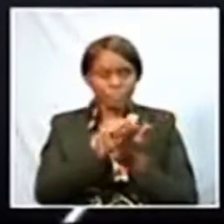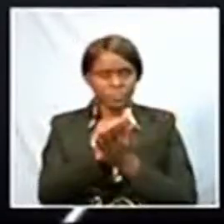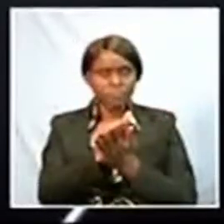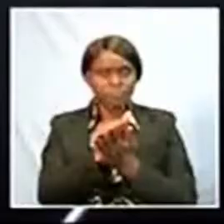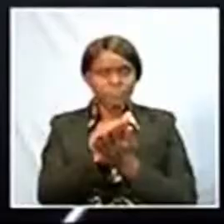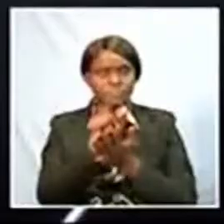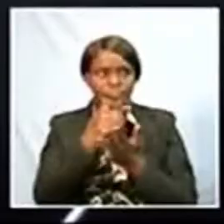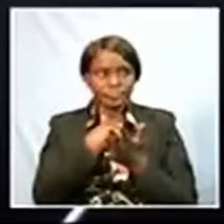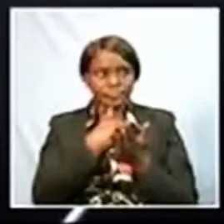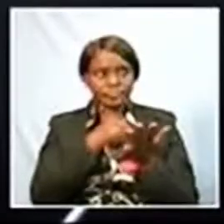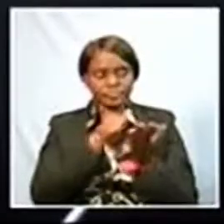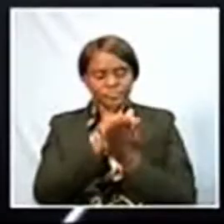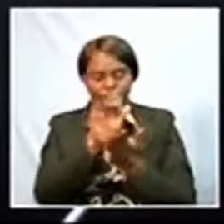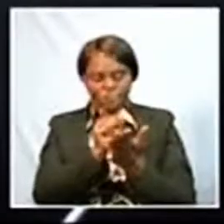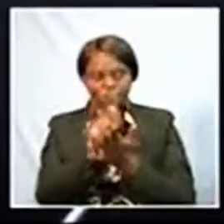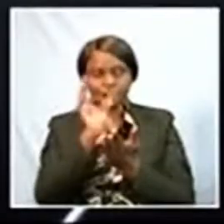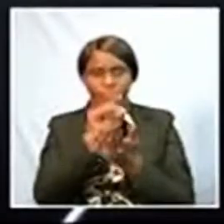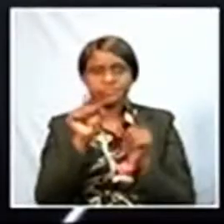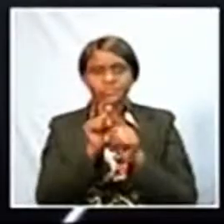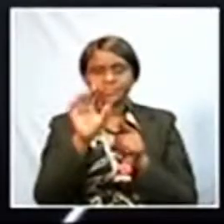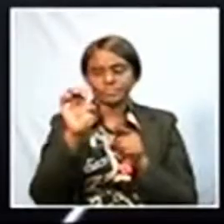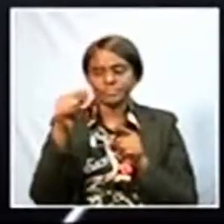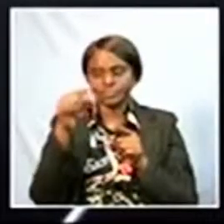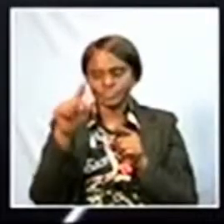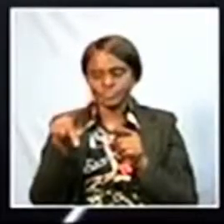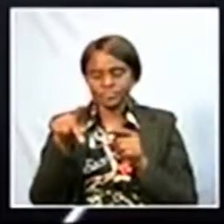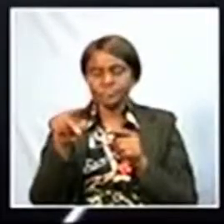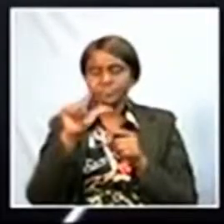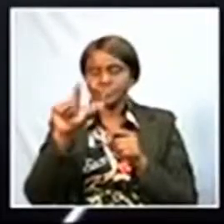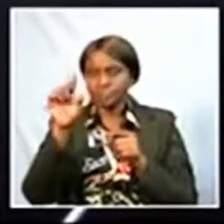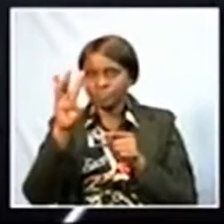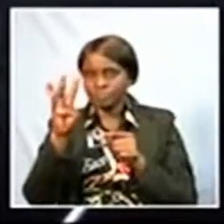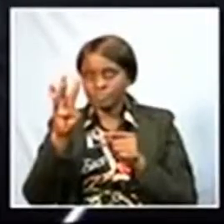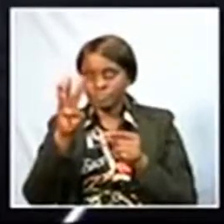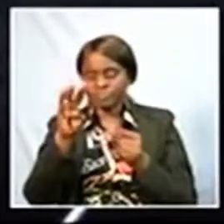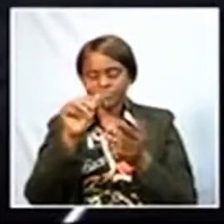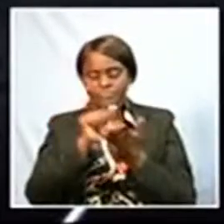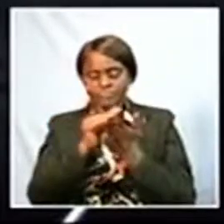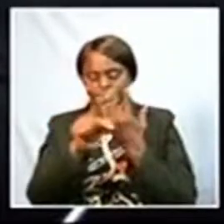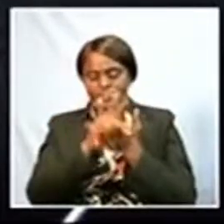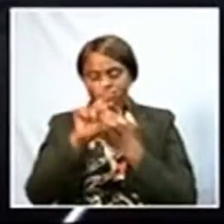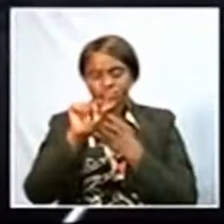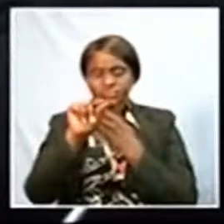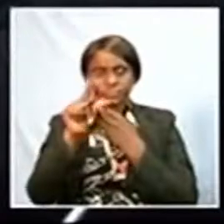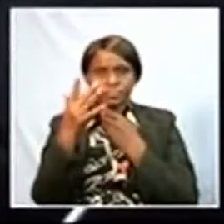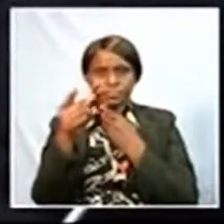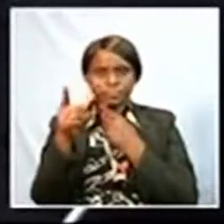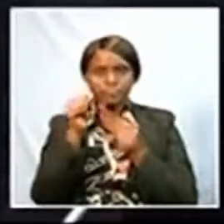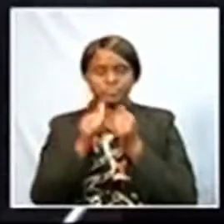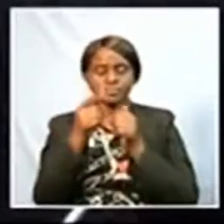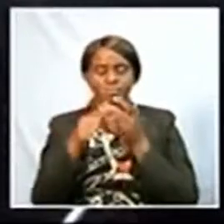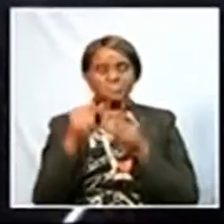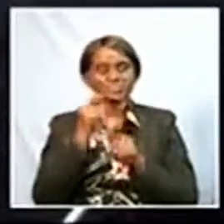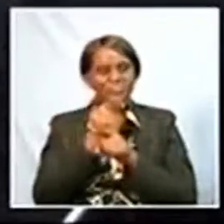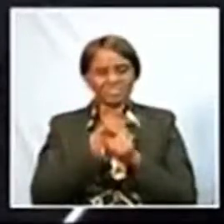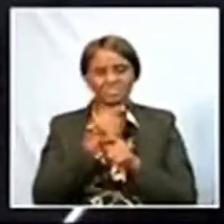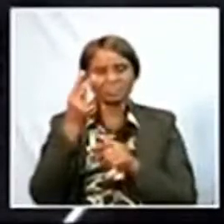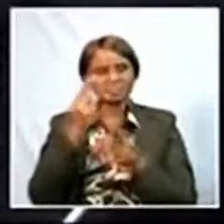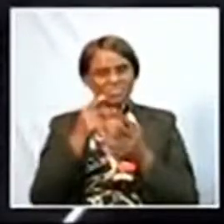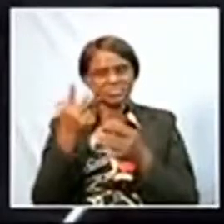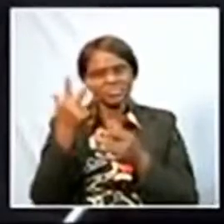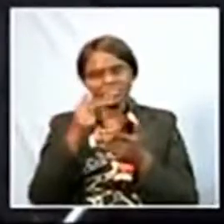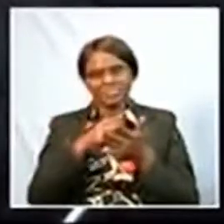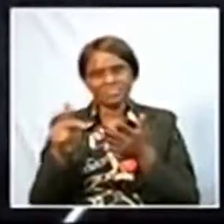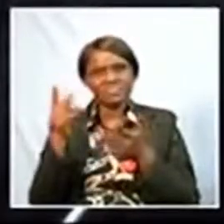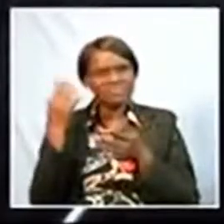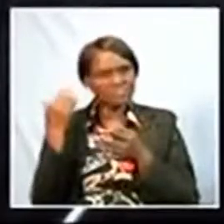You have advertised this under EGP. It was 24th April 2025, just about 2 weeks, a few weeks